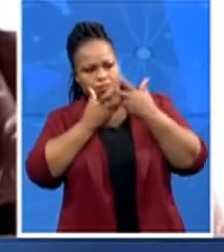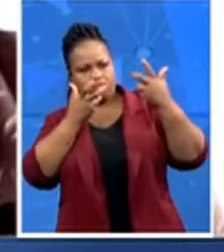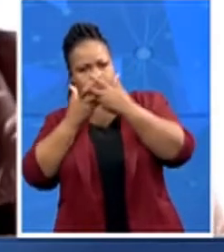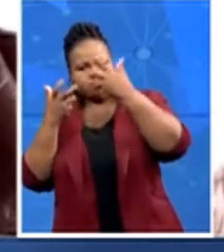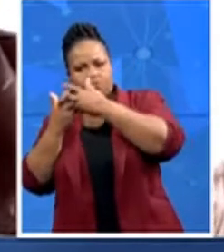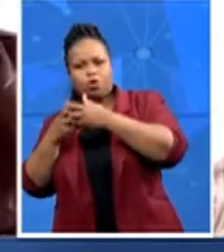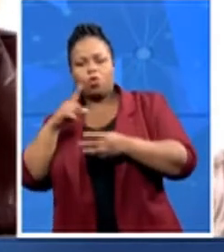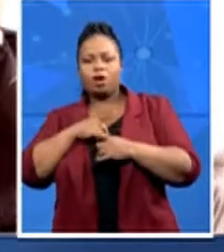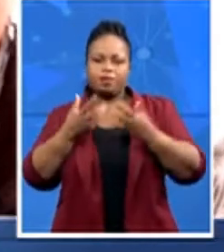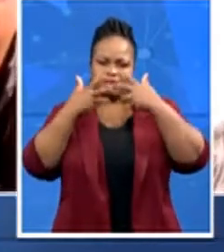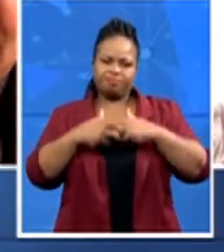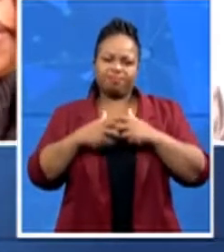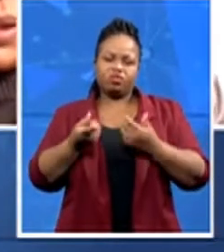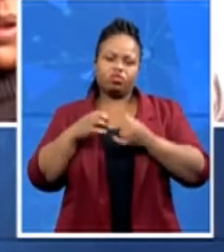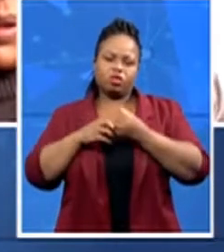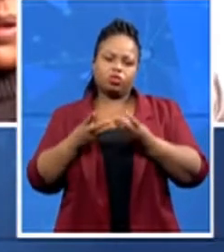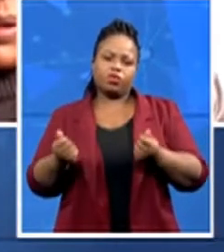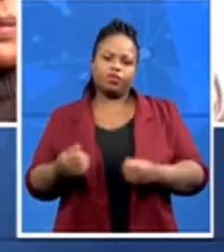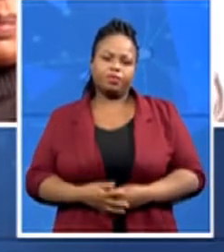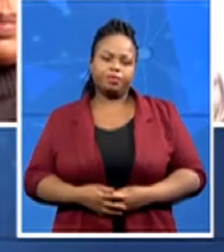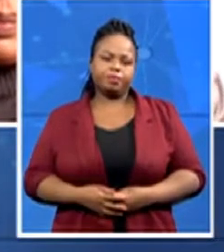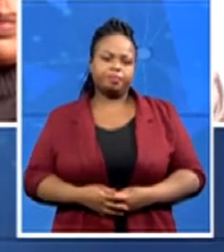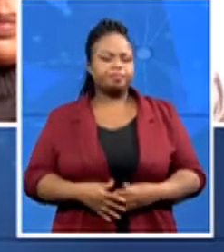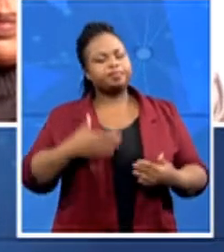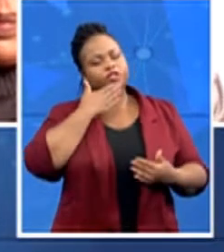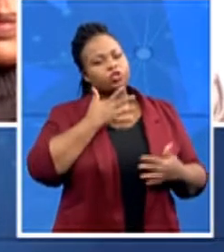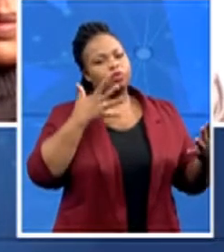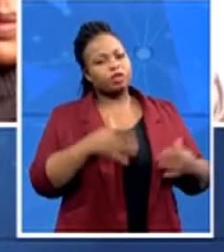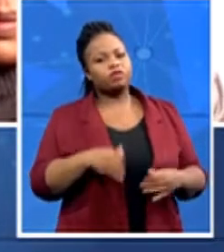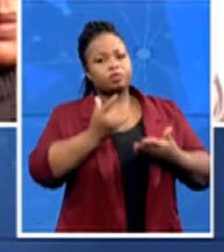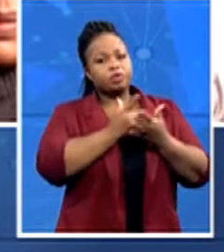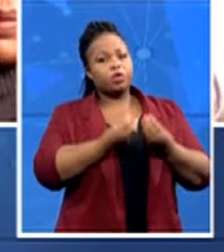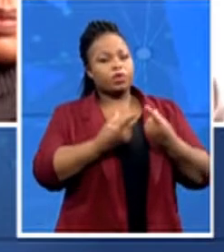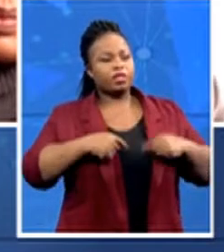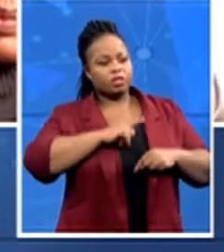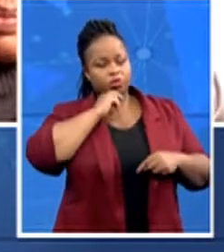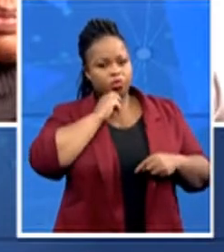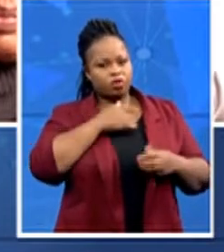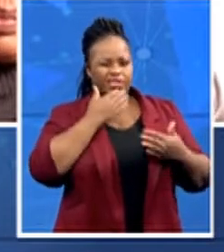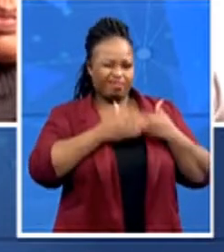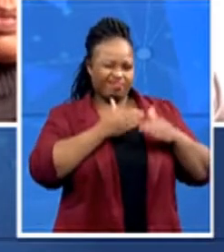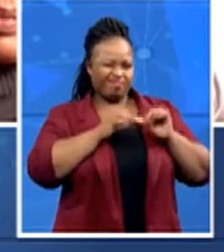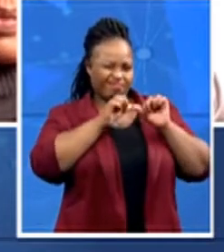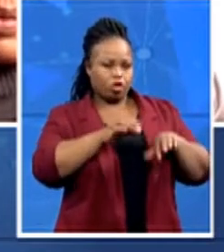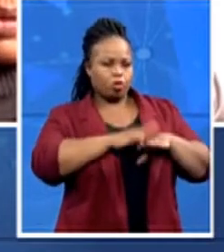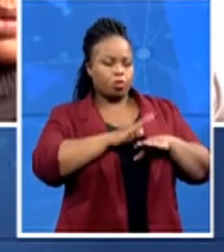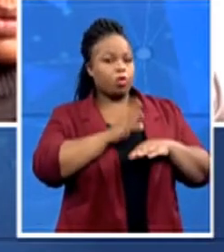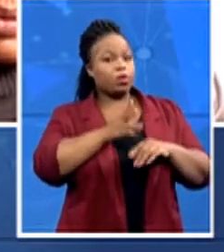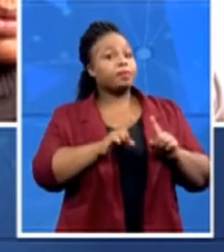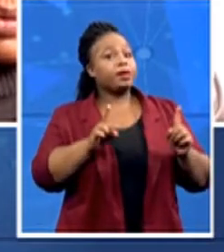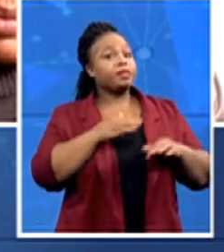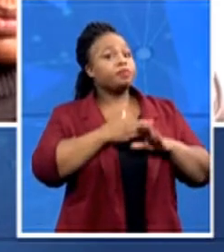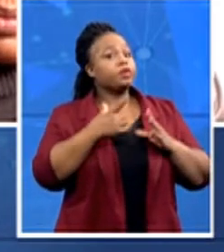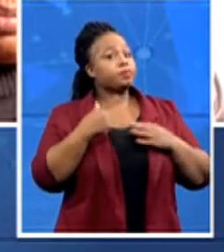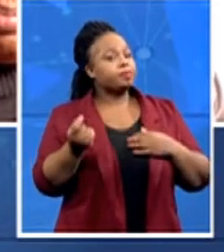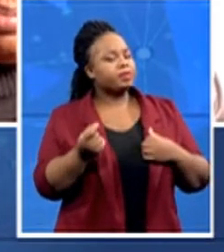it. Yeah, thank you so much for talking to us this morning. And of course, it's an ongoing conversation. But just before we let you go, what projects is Wise for